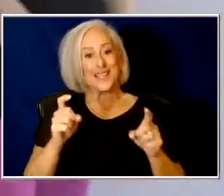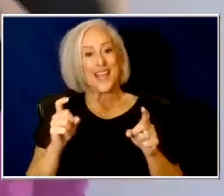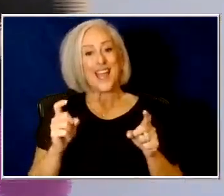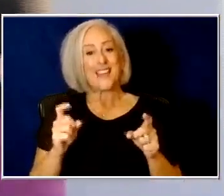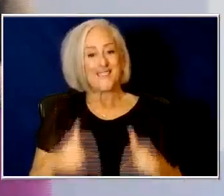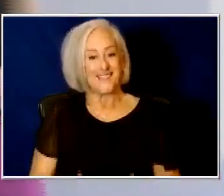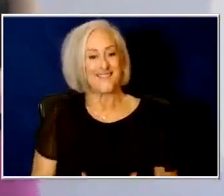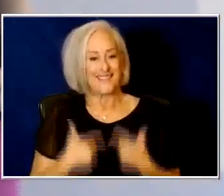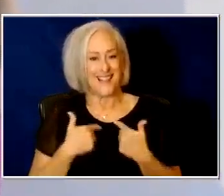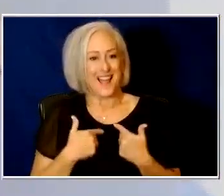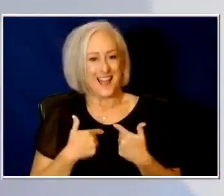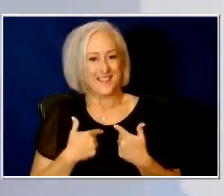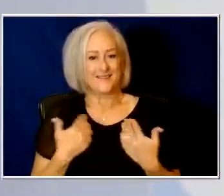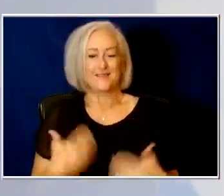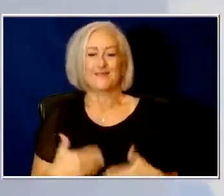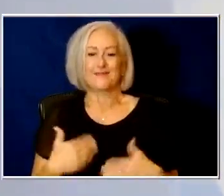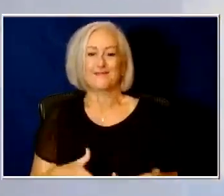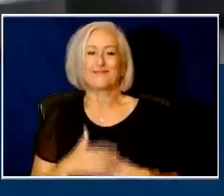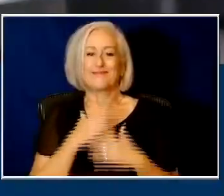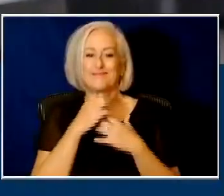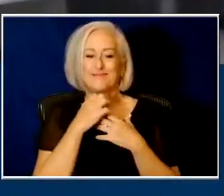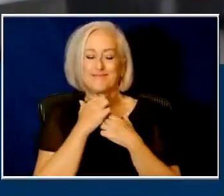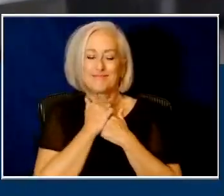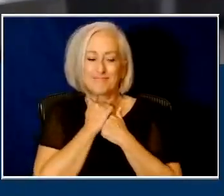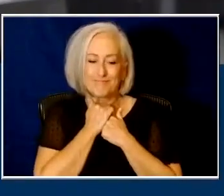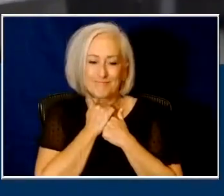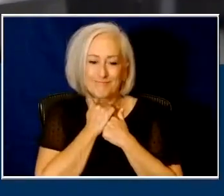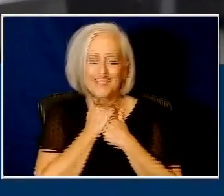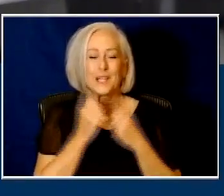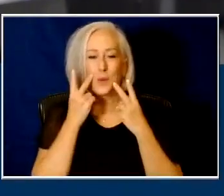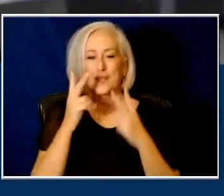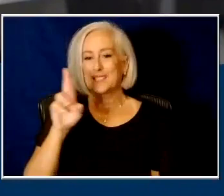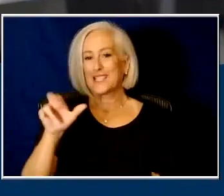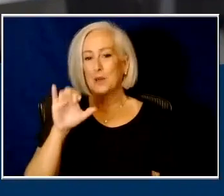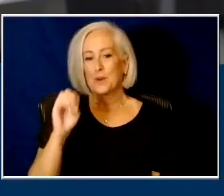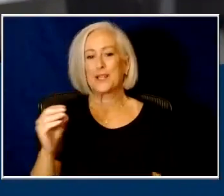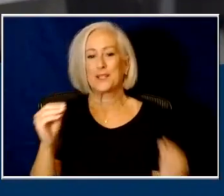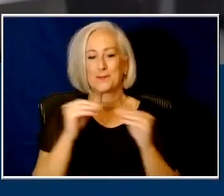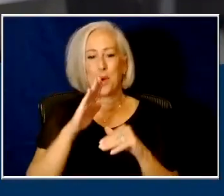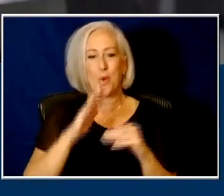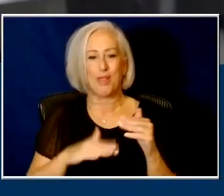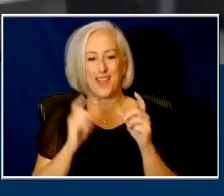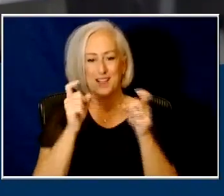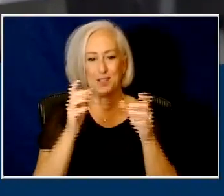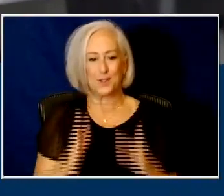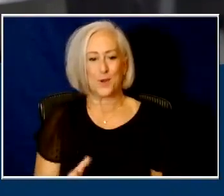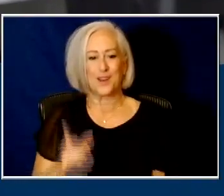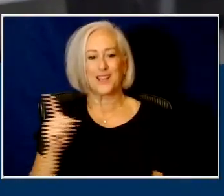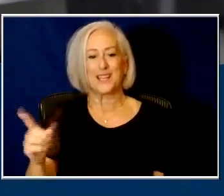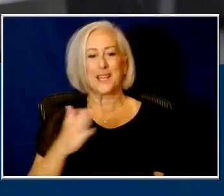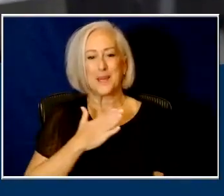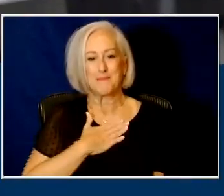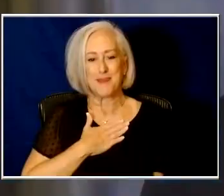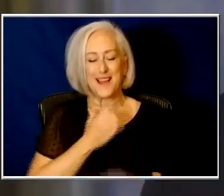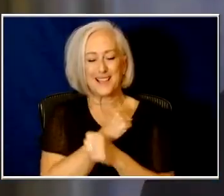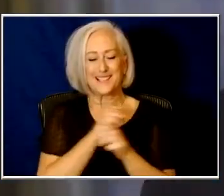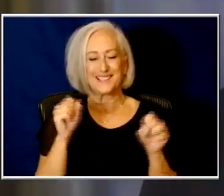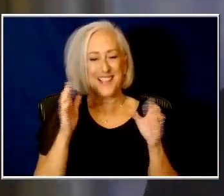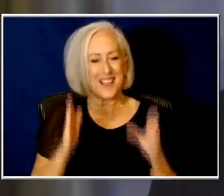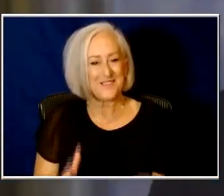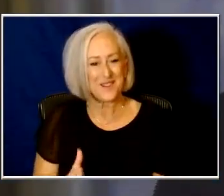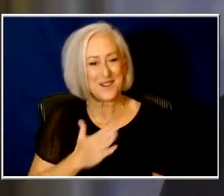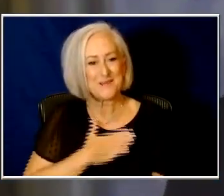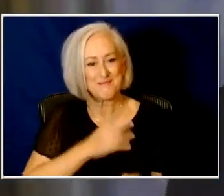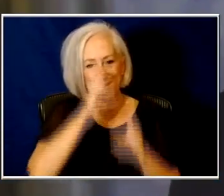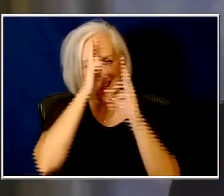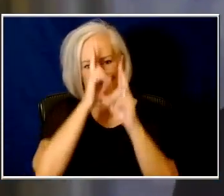sees Reese as much more than a donor. So see him, that's my savior, so he's my hero. No one's ever